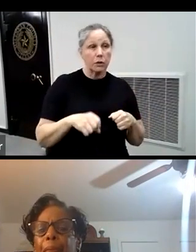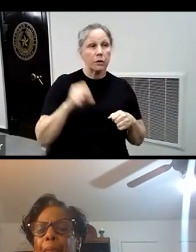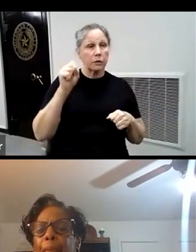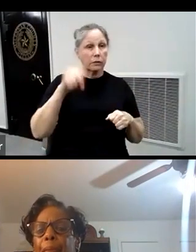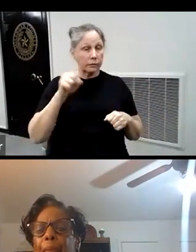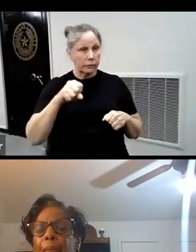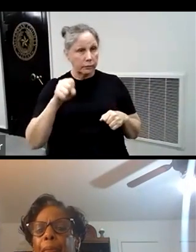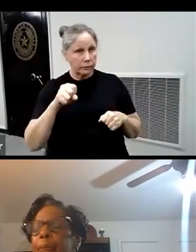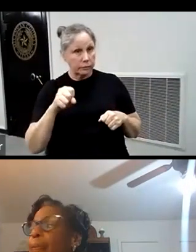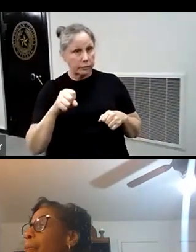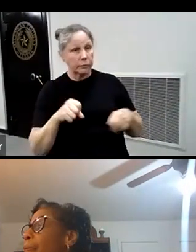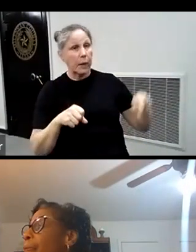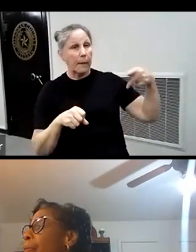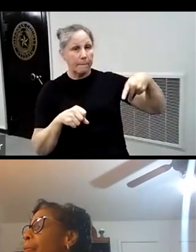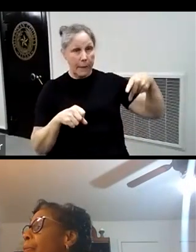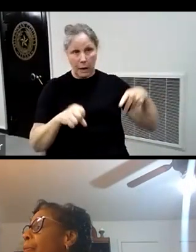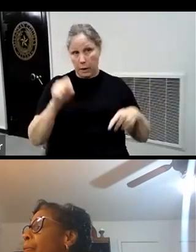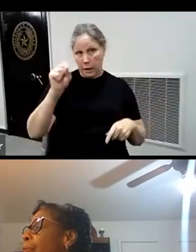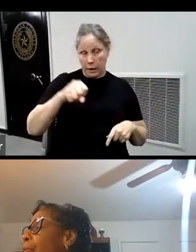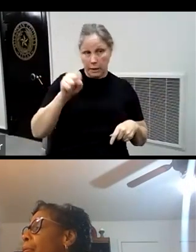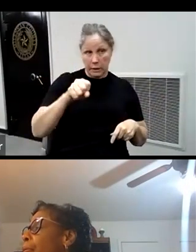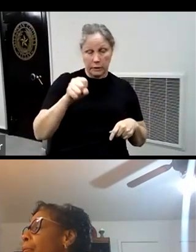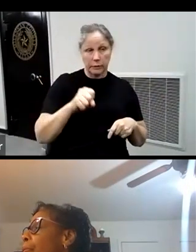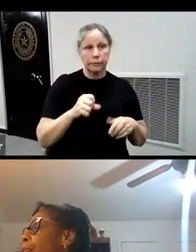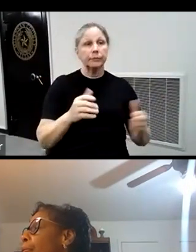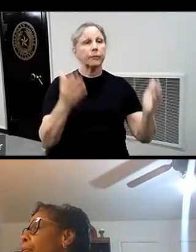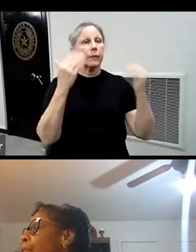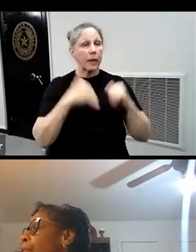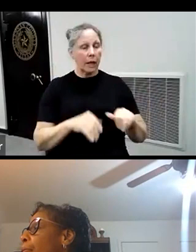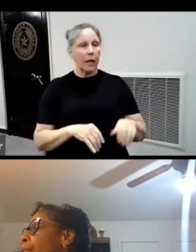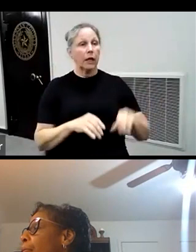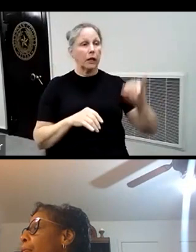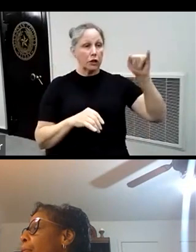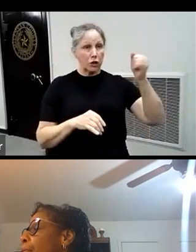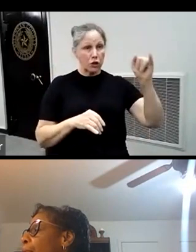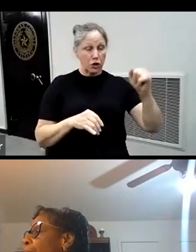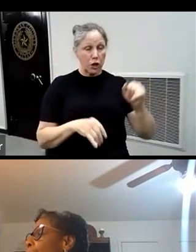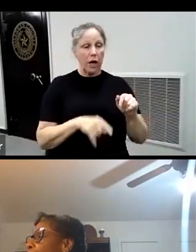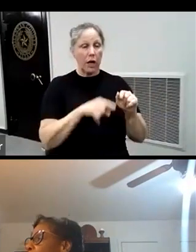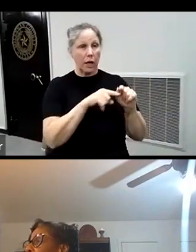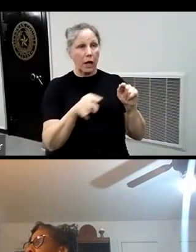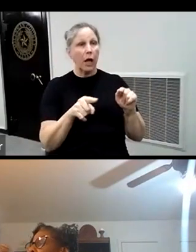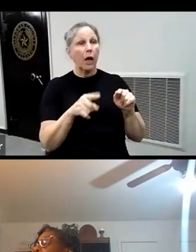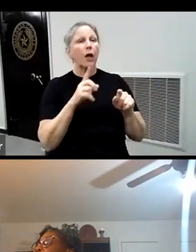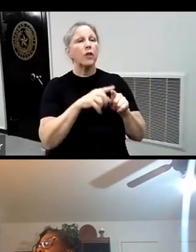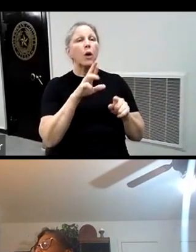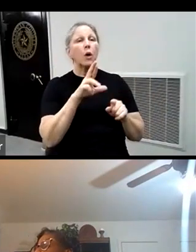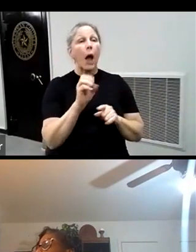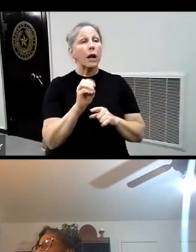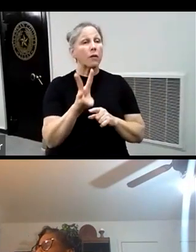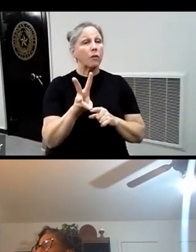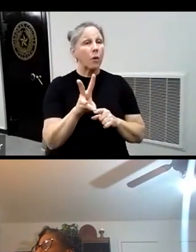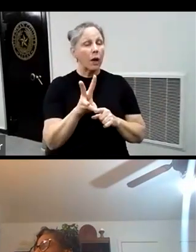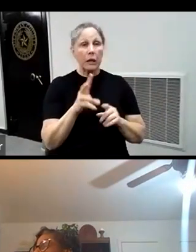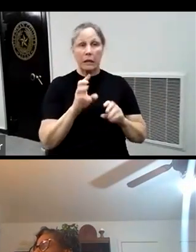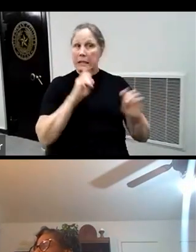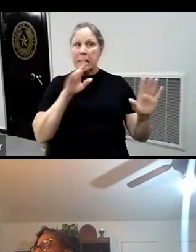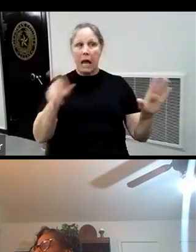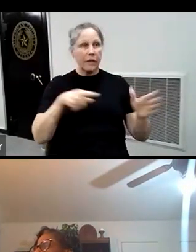Aye. Commissioner Perry. Pass. Under J, under real estate right of ways, we have nothing this